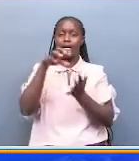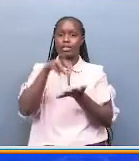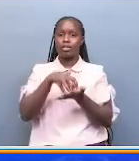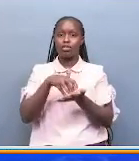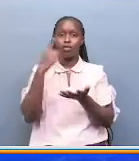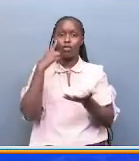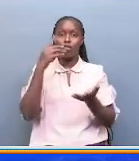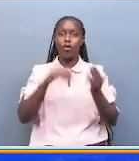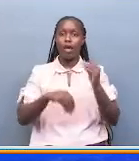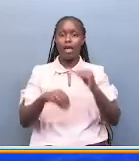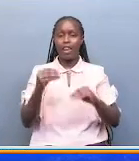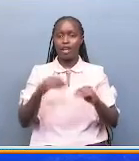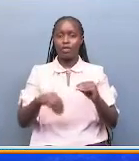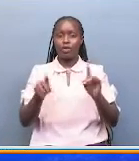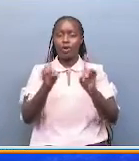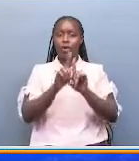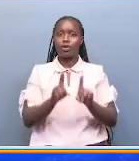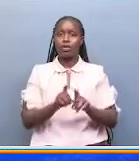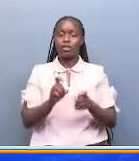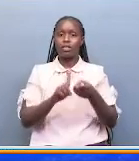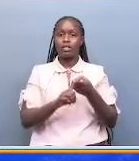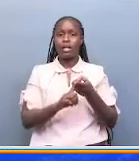kura Urudi